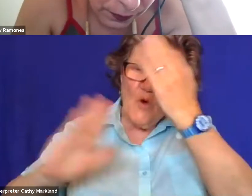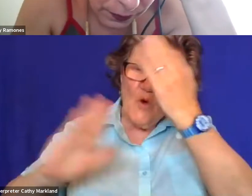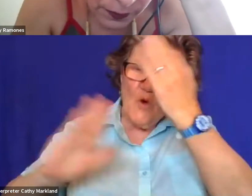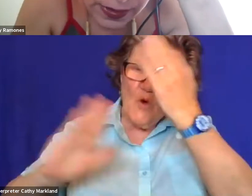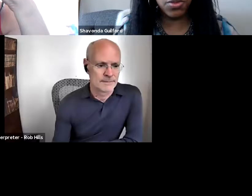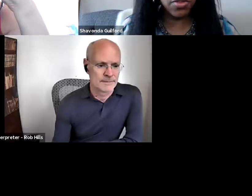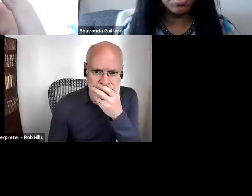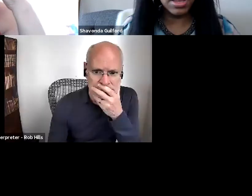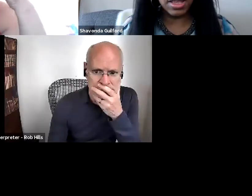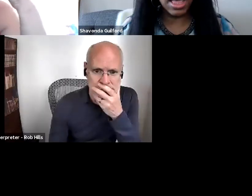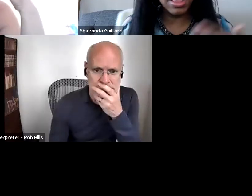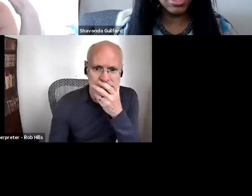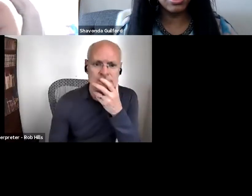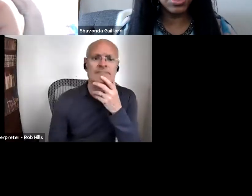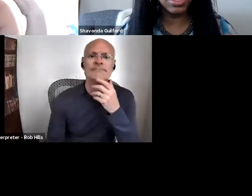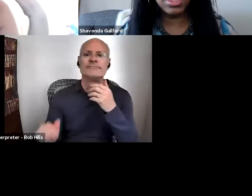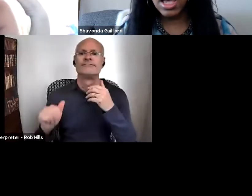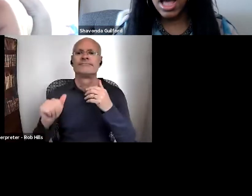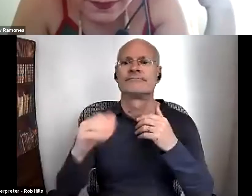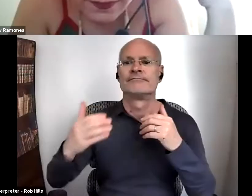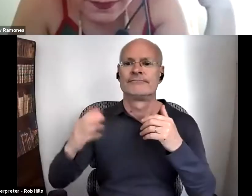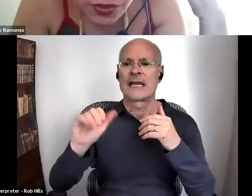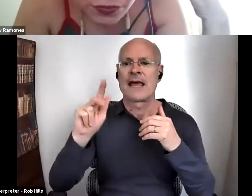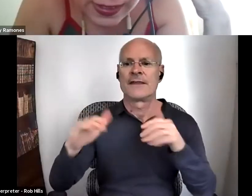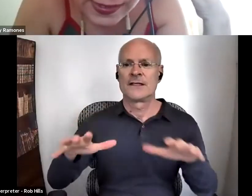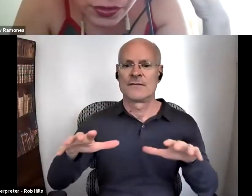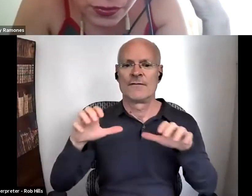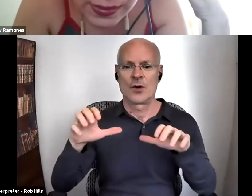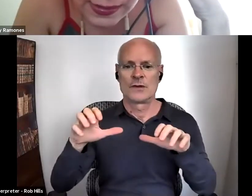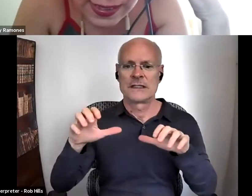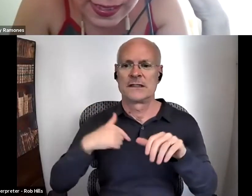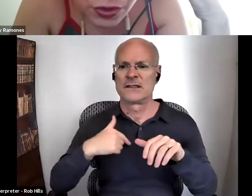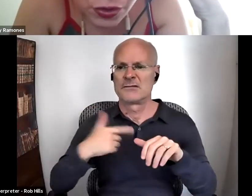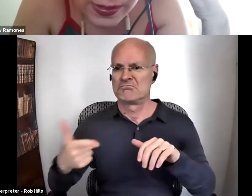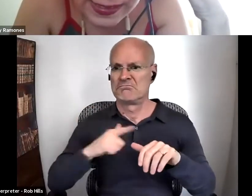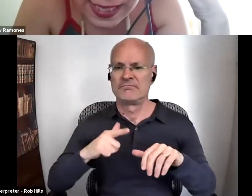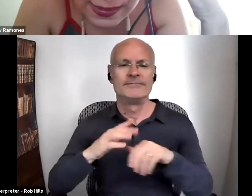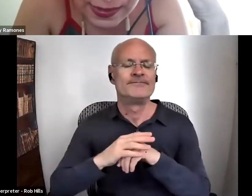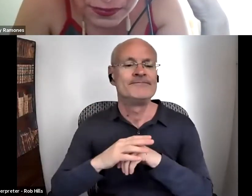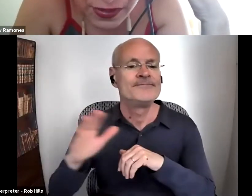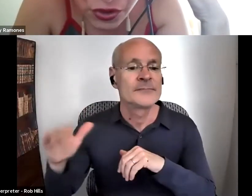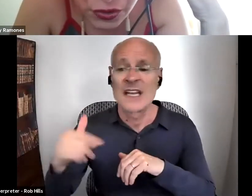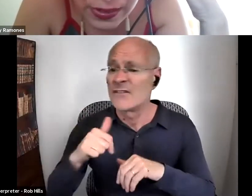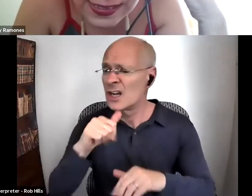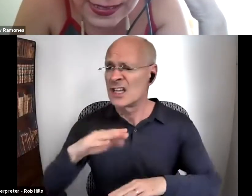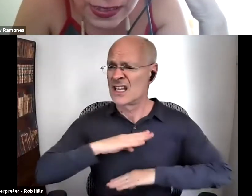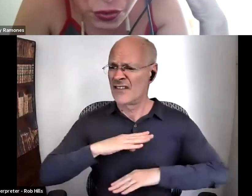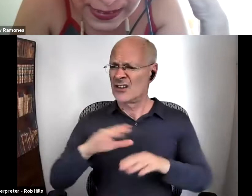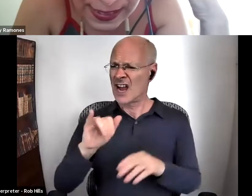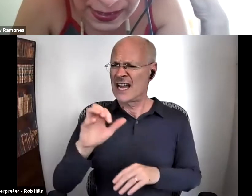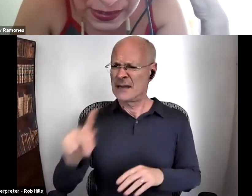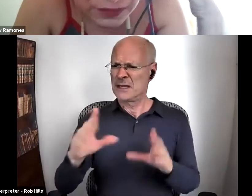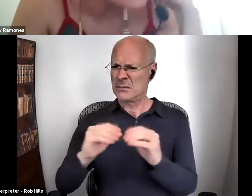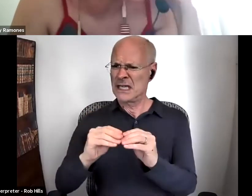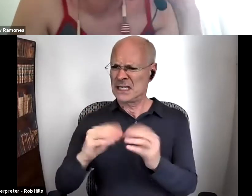not satisfied with the meeting that has taken place. So if you aren't satisfied with the IEP